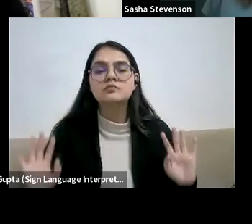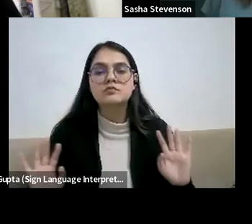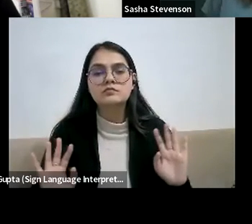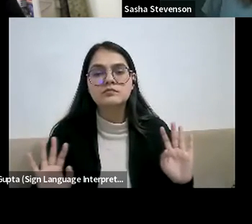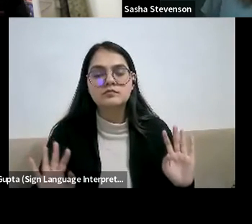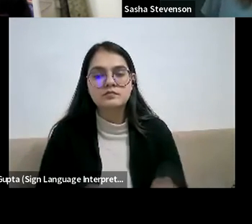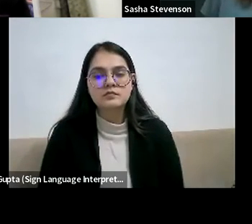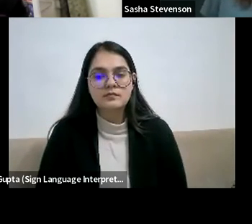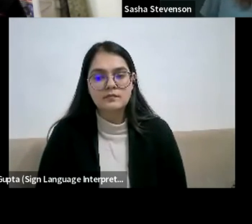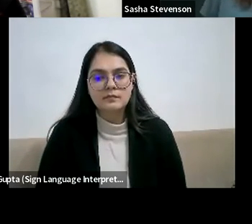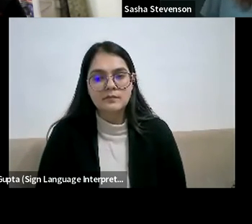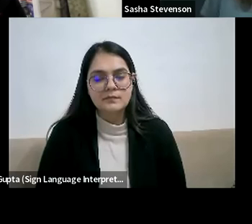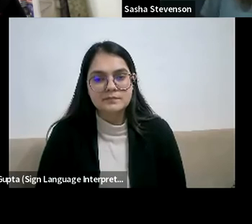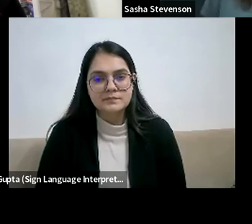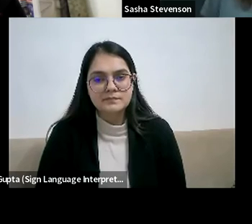one's own rights.